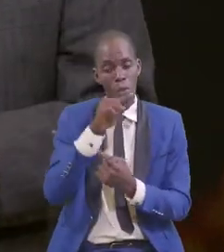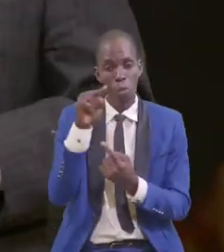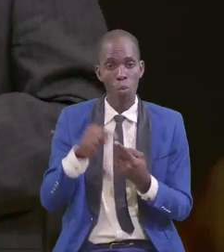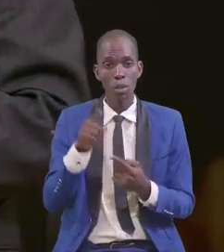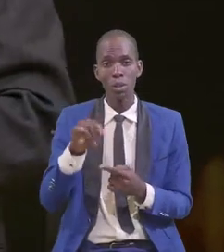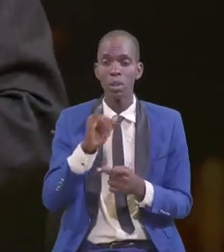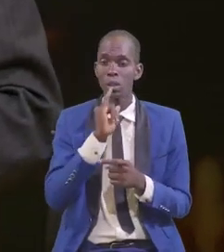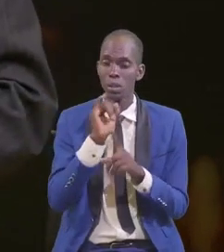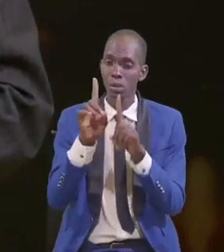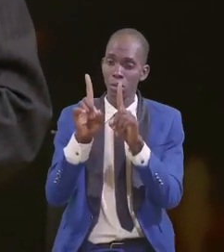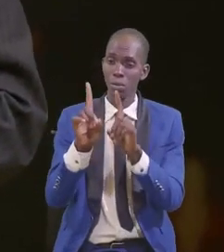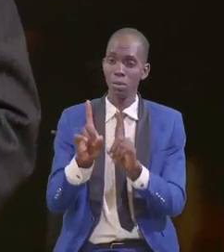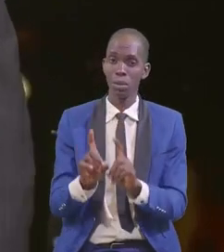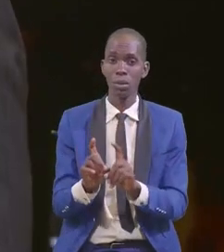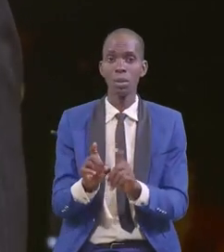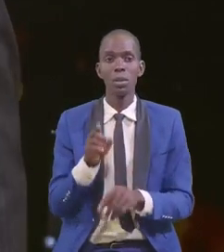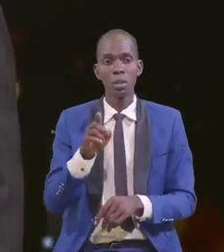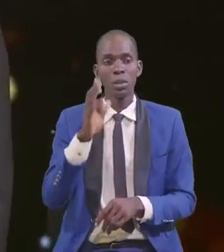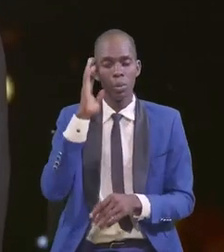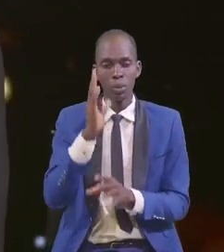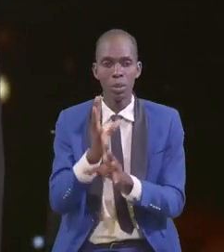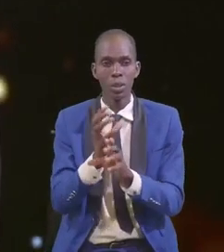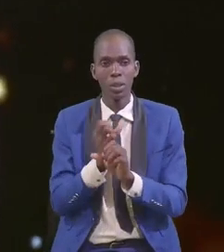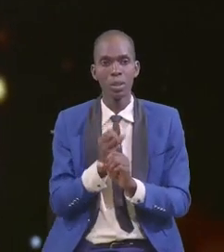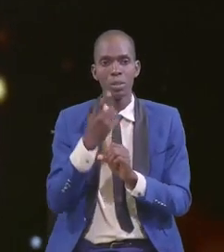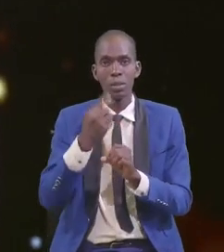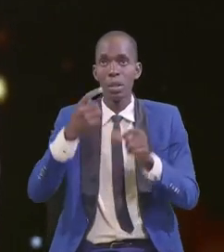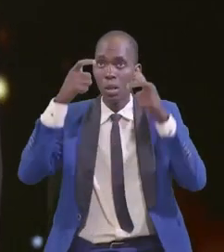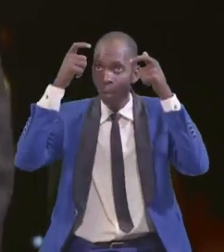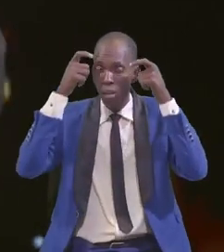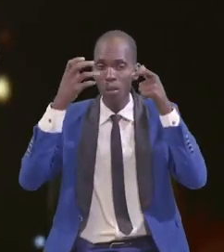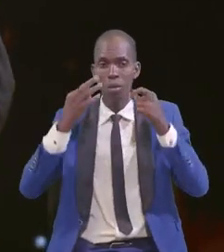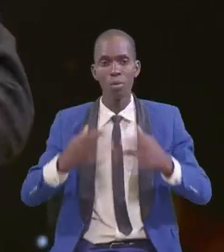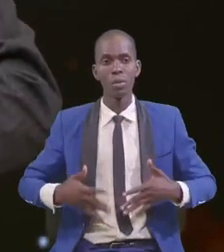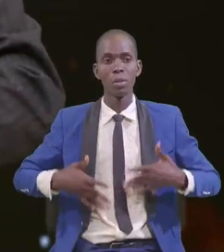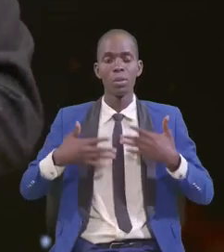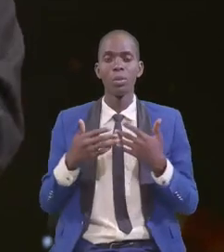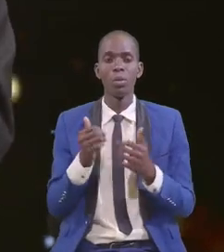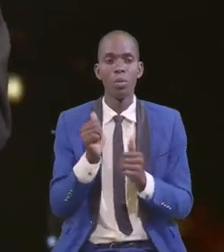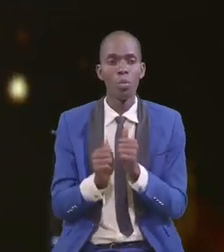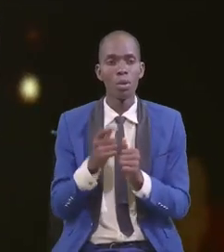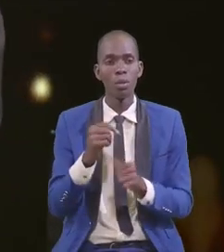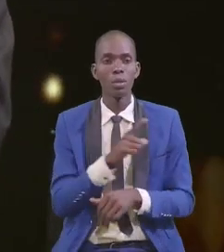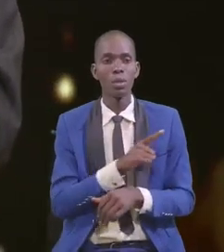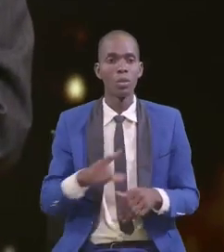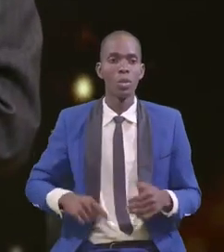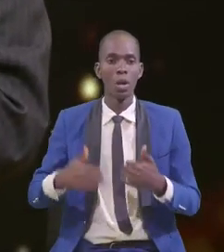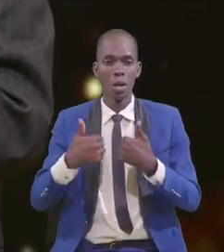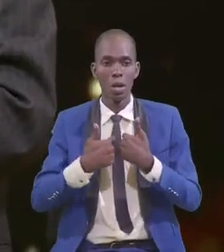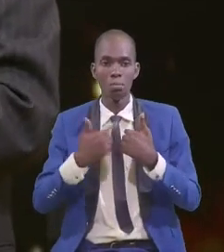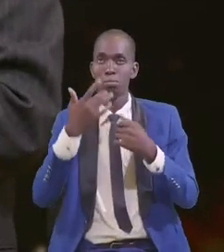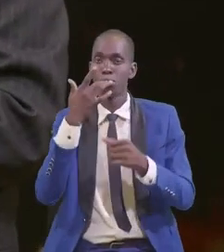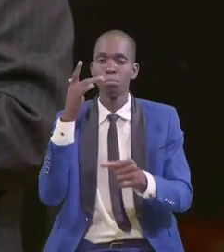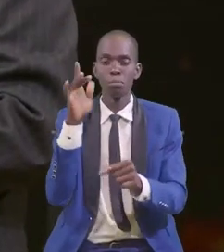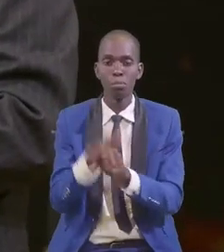is tried, he shall receive the crown of life, which the Lord